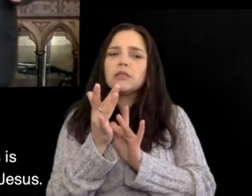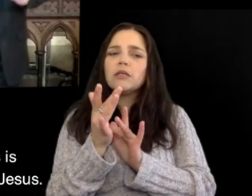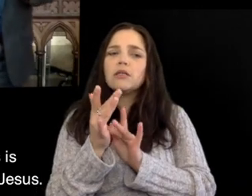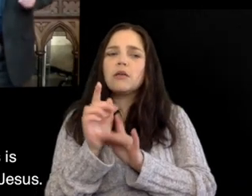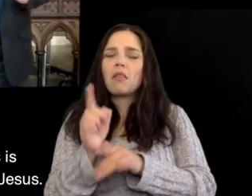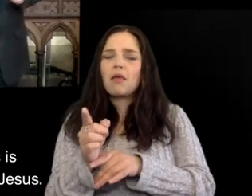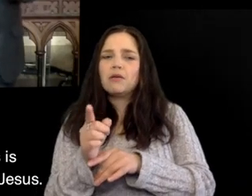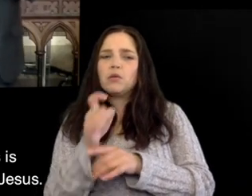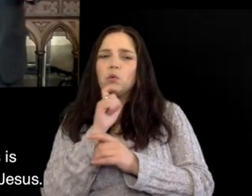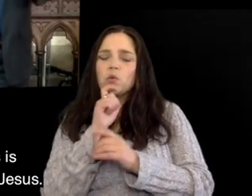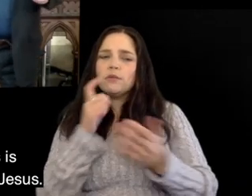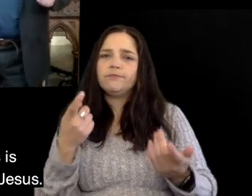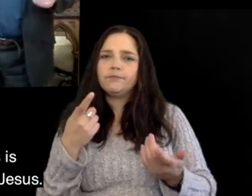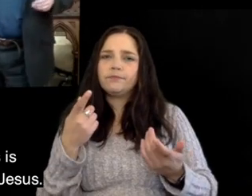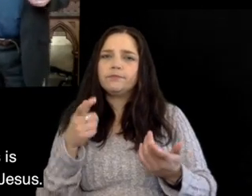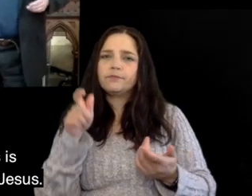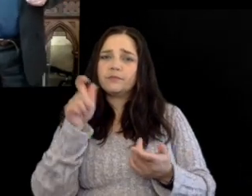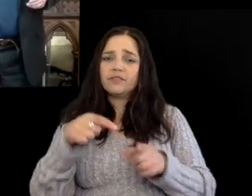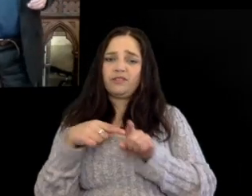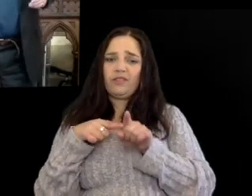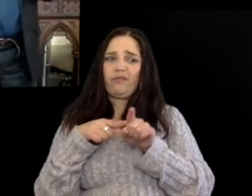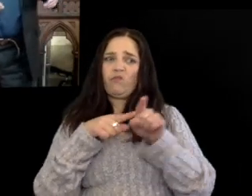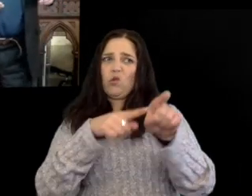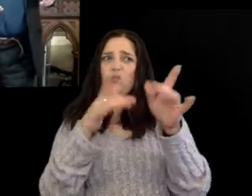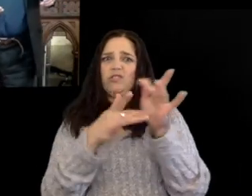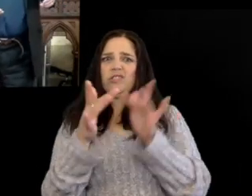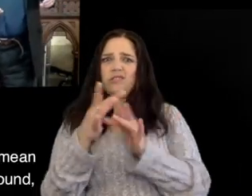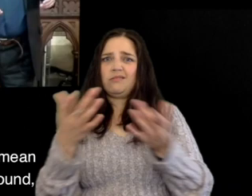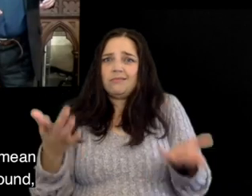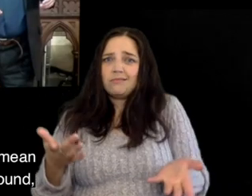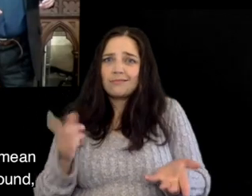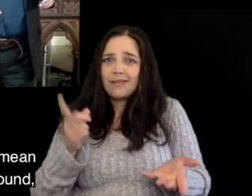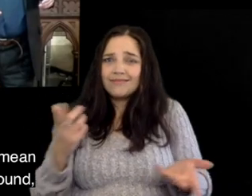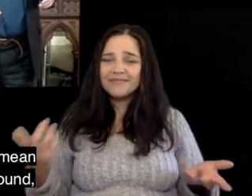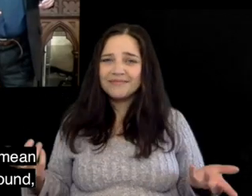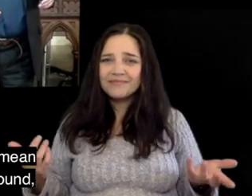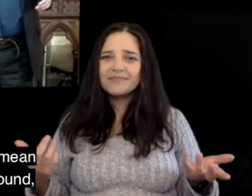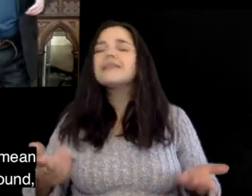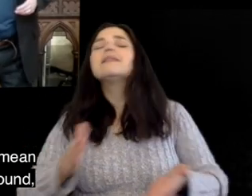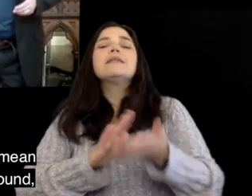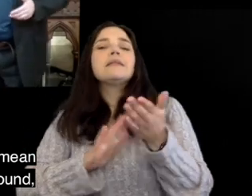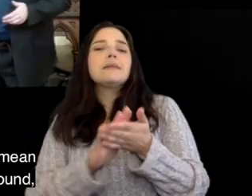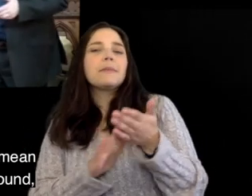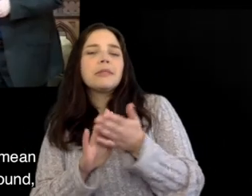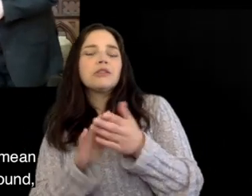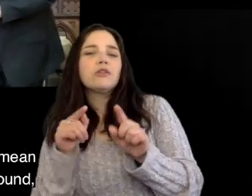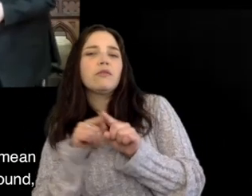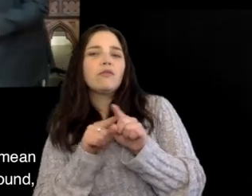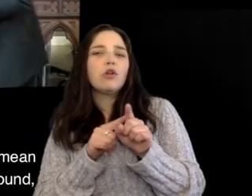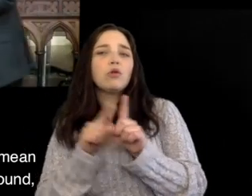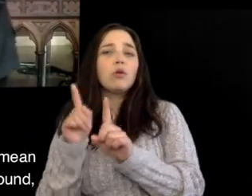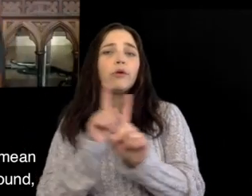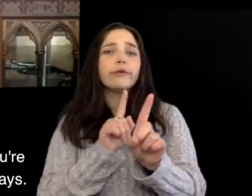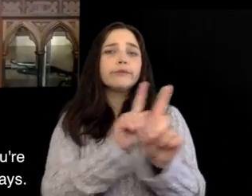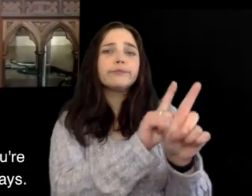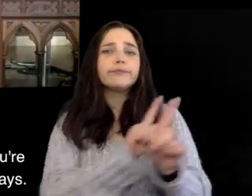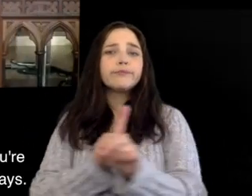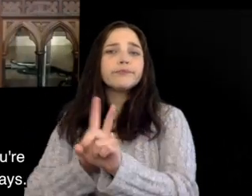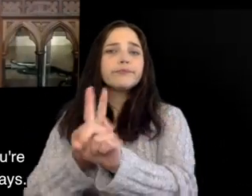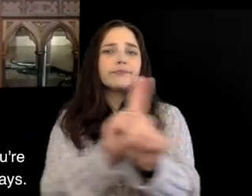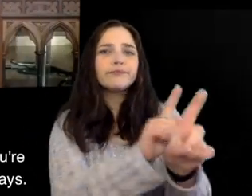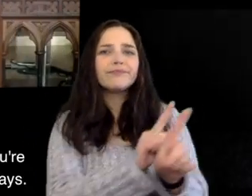of Jesus is someone who follows Jesus. And that doesn't just mean sort of follows him around,